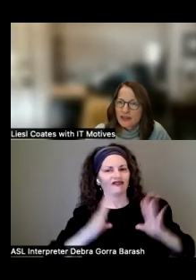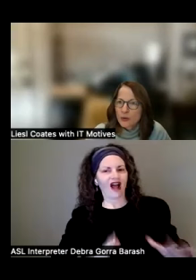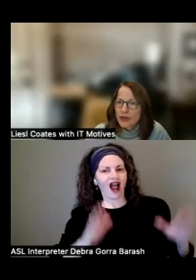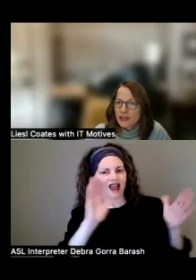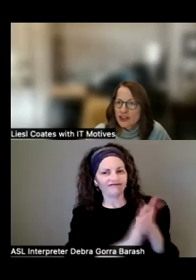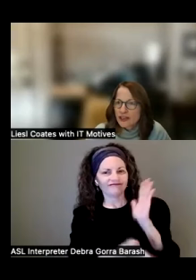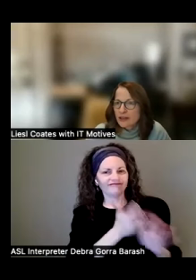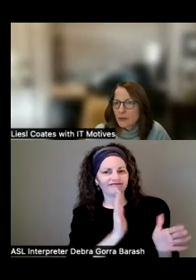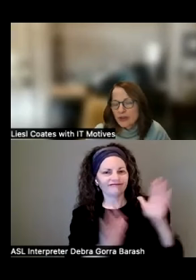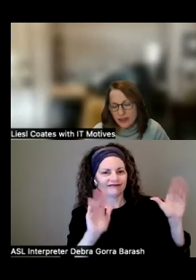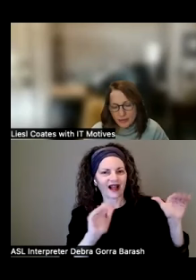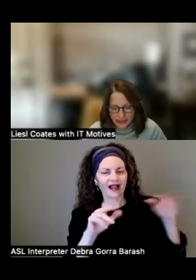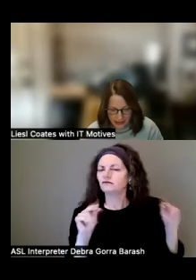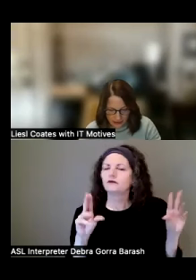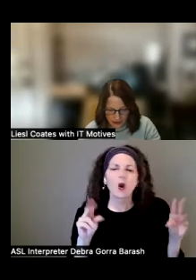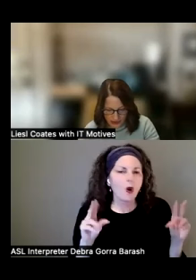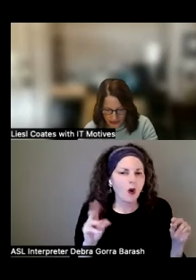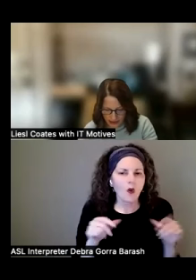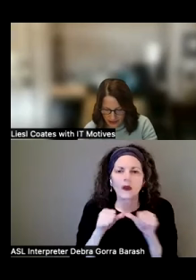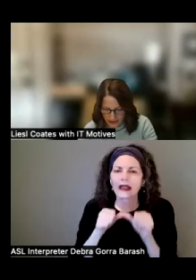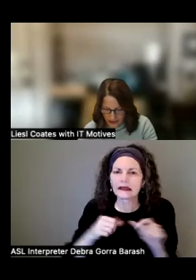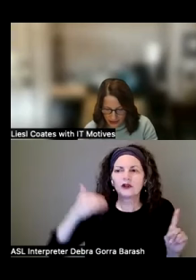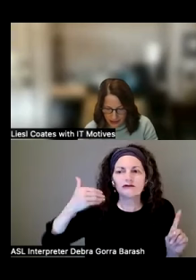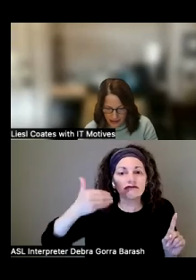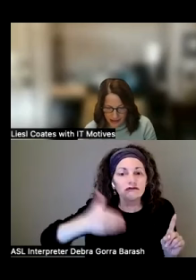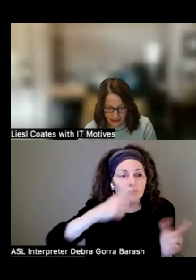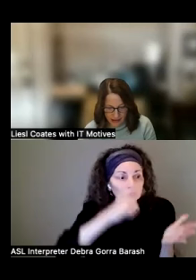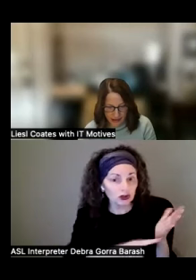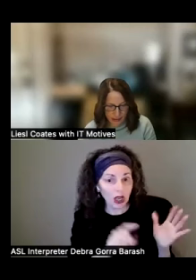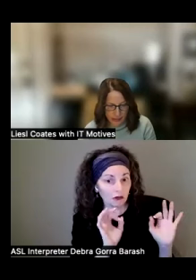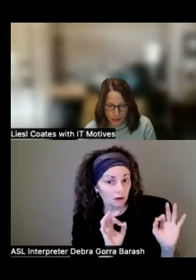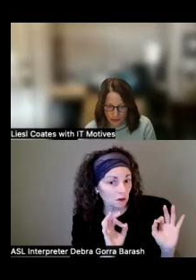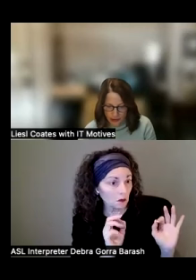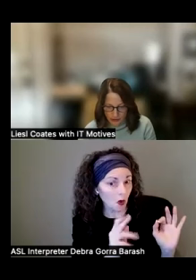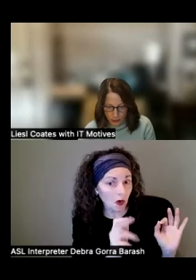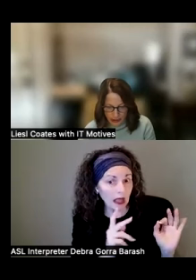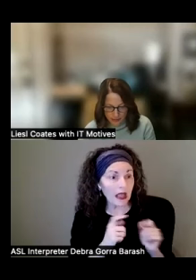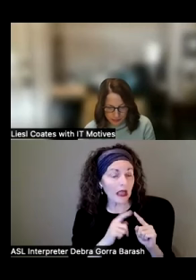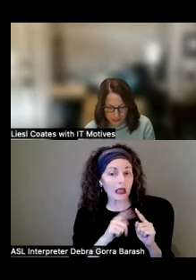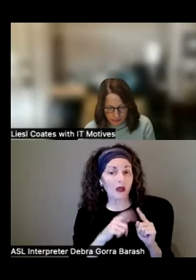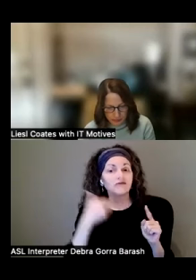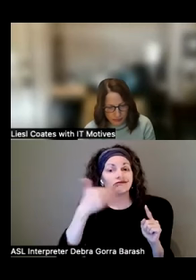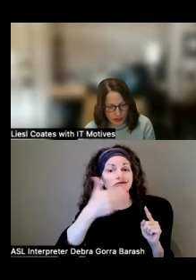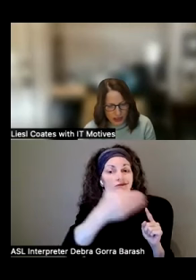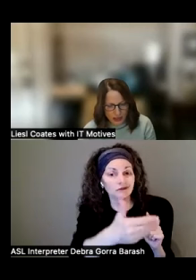continue along the way and check in with them and see if there's anything that they need, and help them along the way.